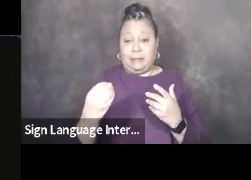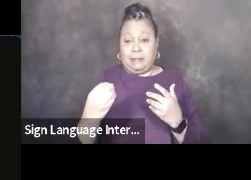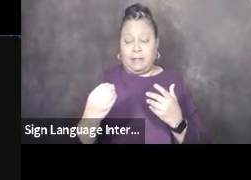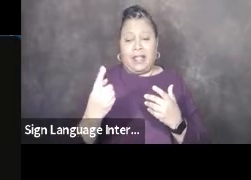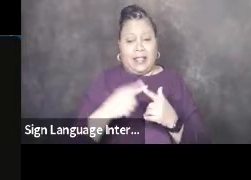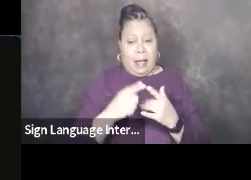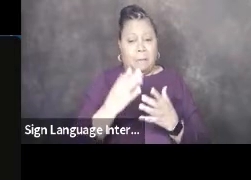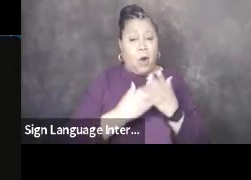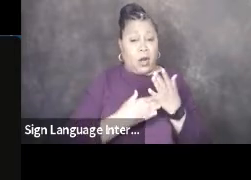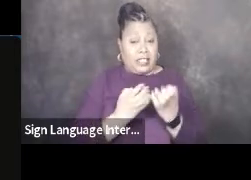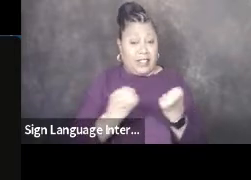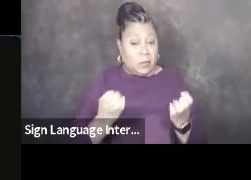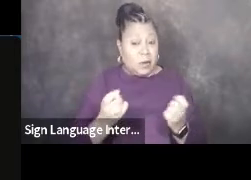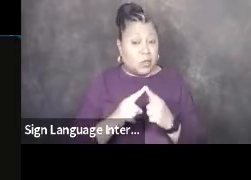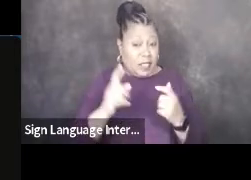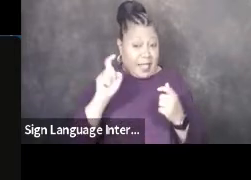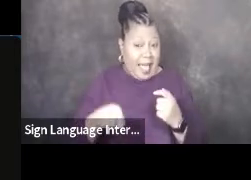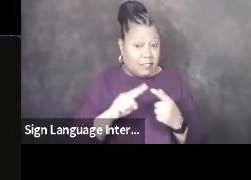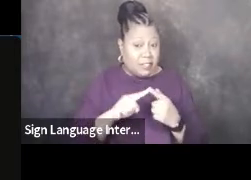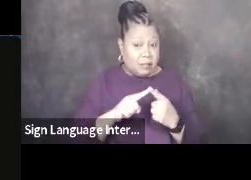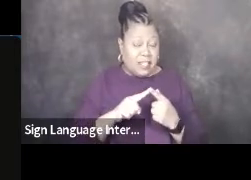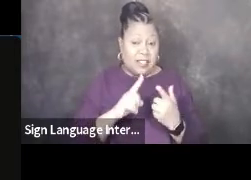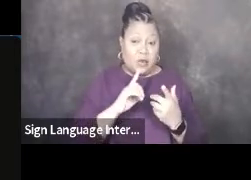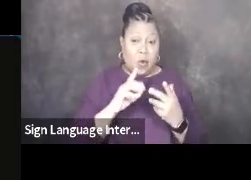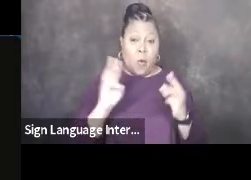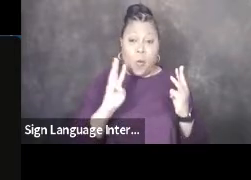pieces of equipment, so they have to be